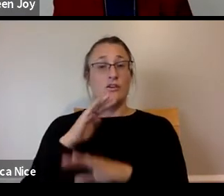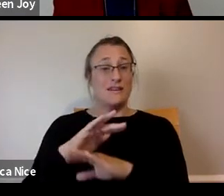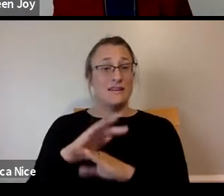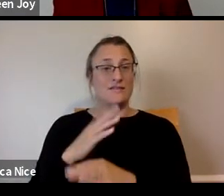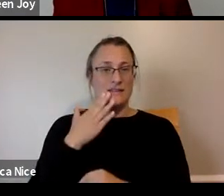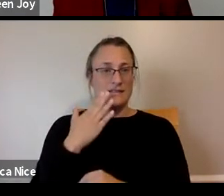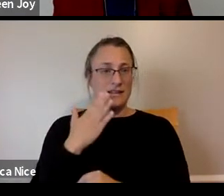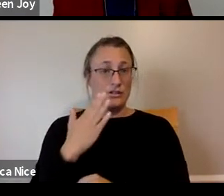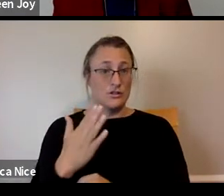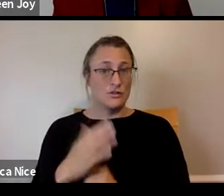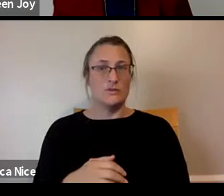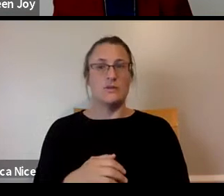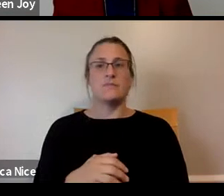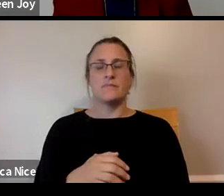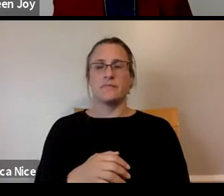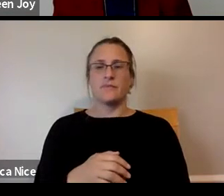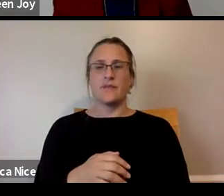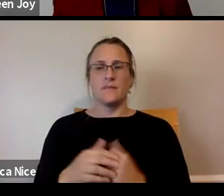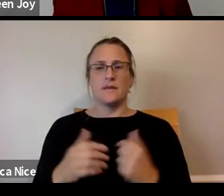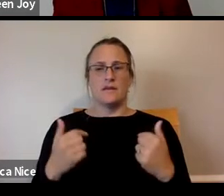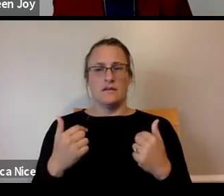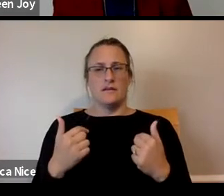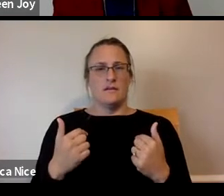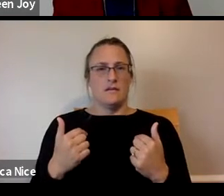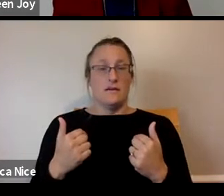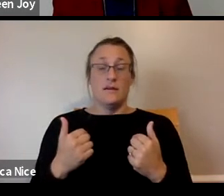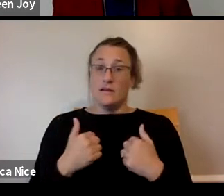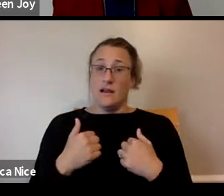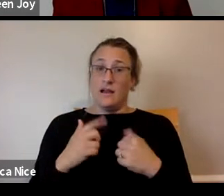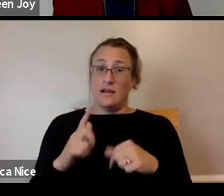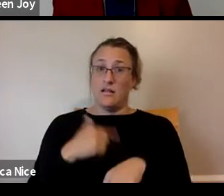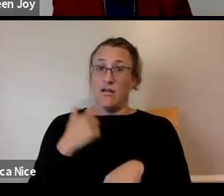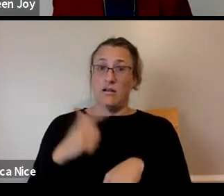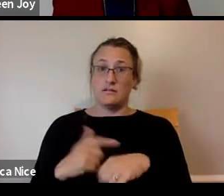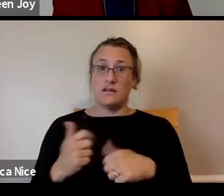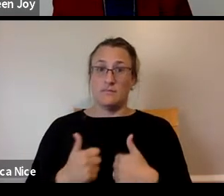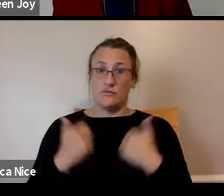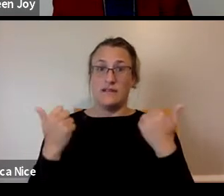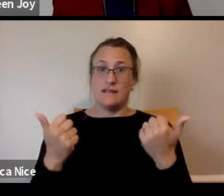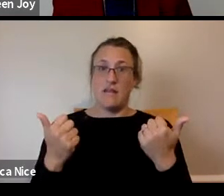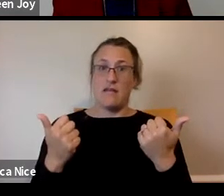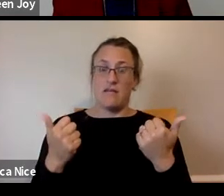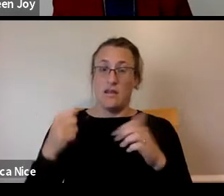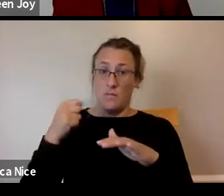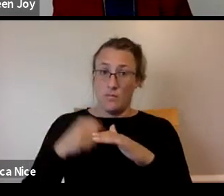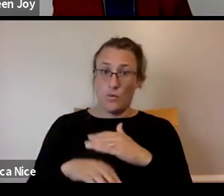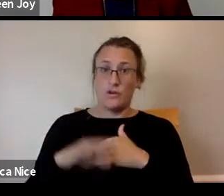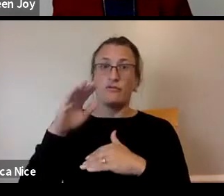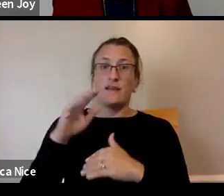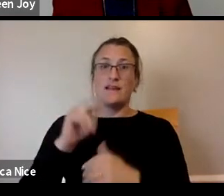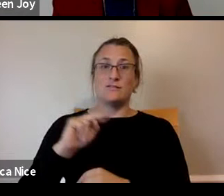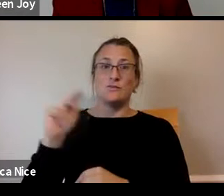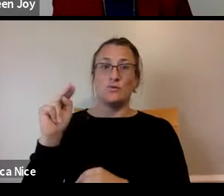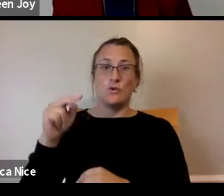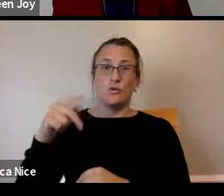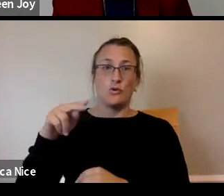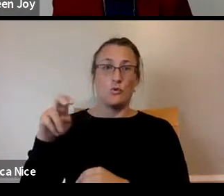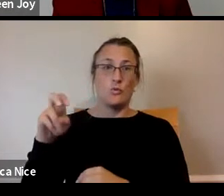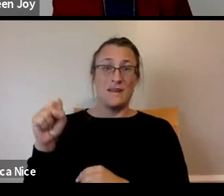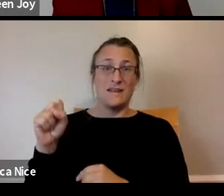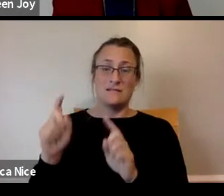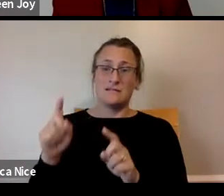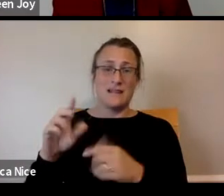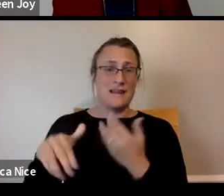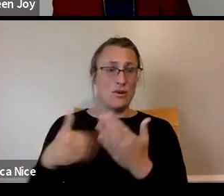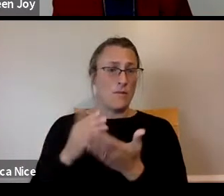you. I am a longtime resident, having been born and raised in northern Queens, attending all my